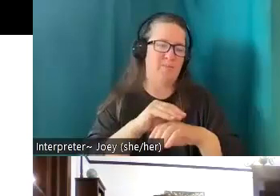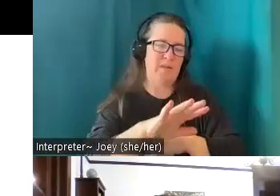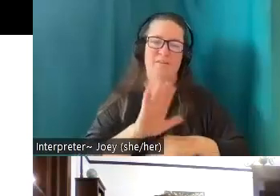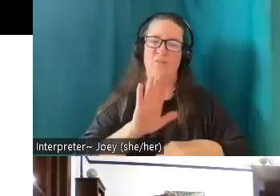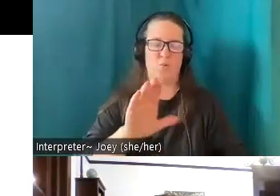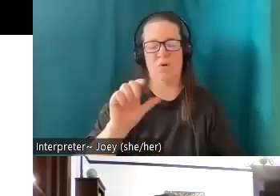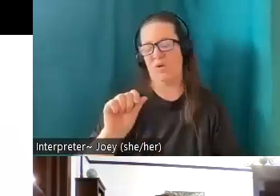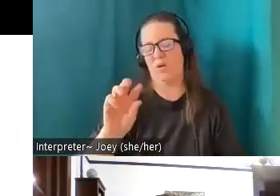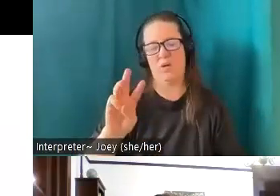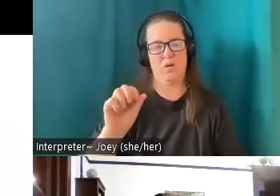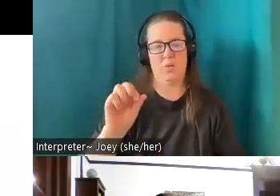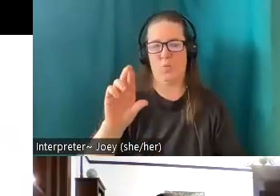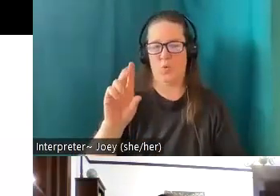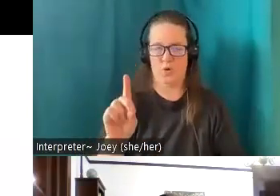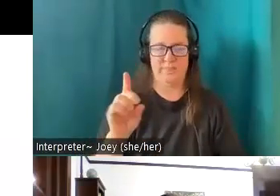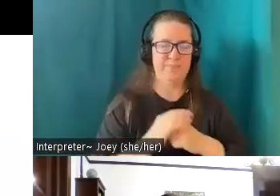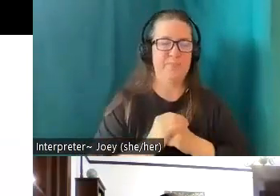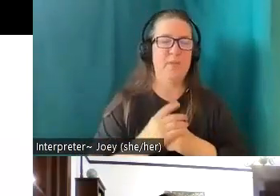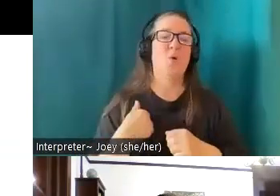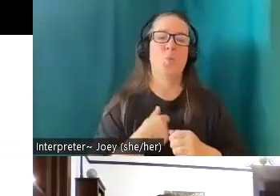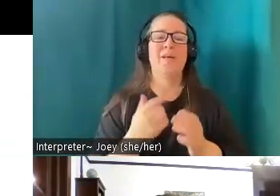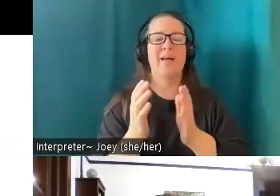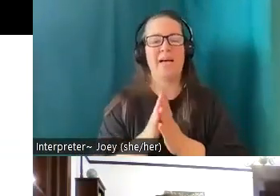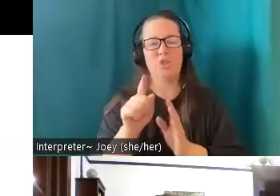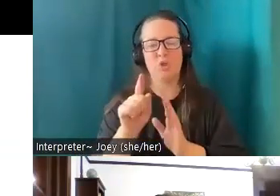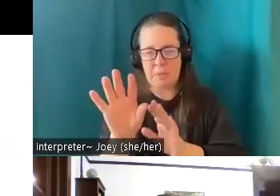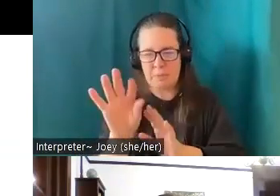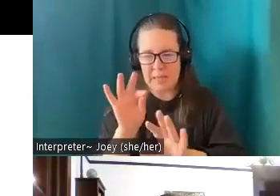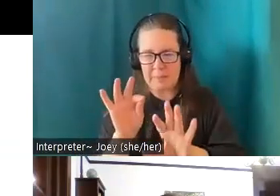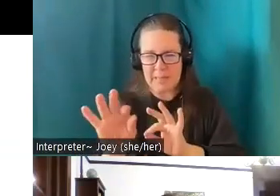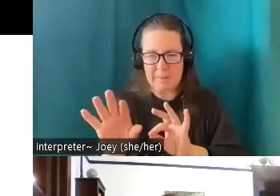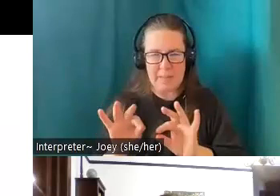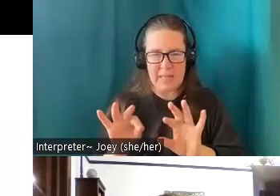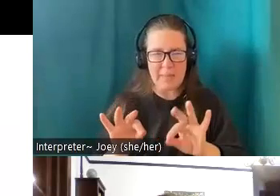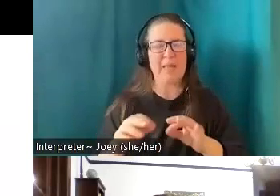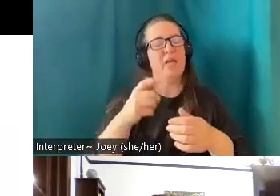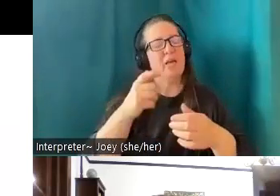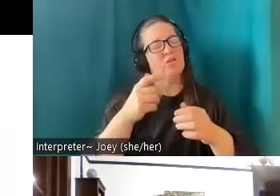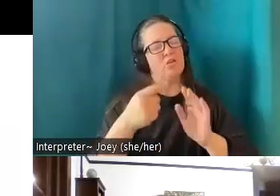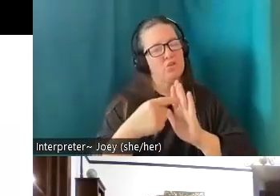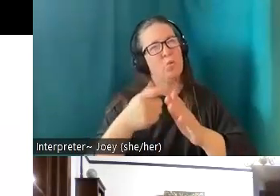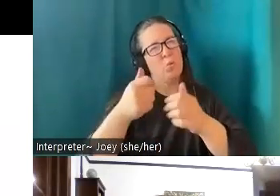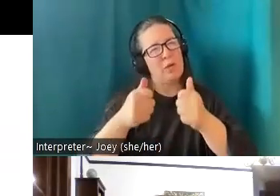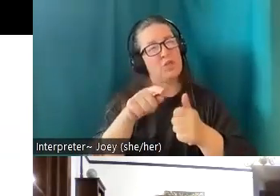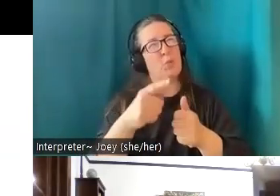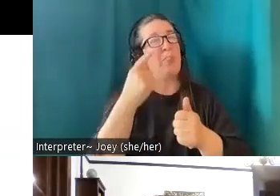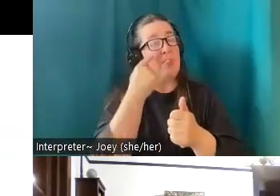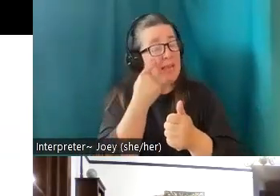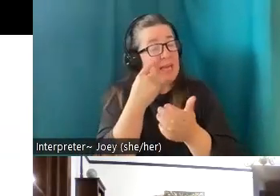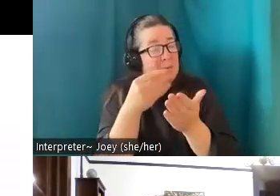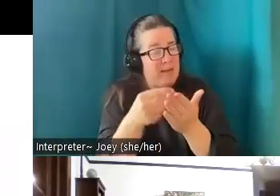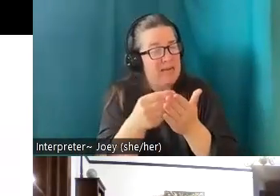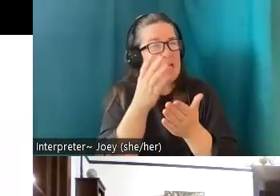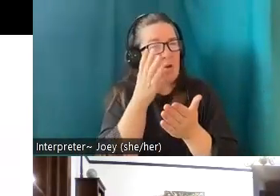few pre-selected buckets of work and let us know which ones you think you will spend the funding on. So the options are salaries and